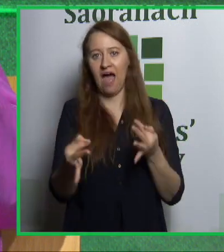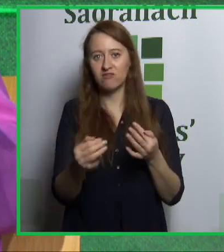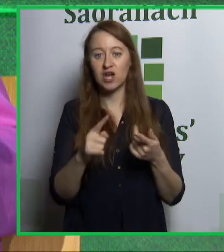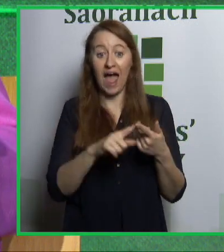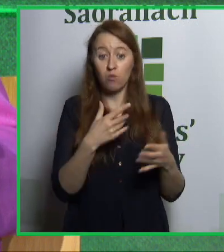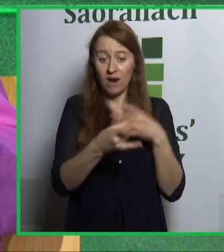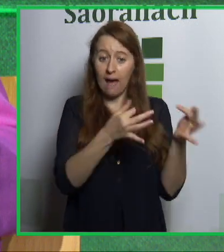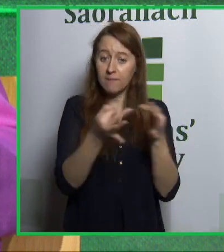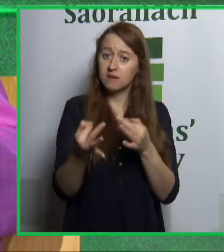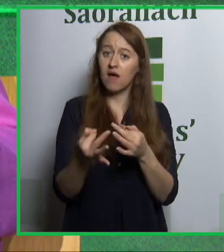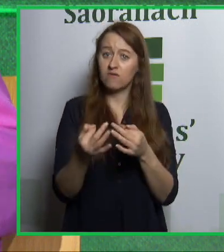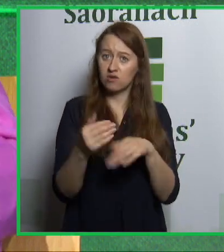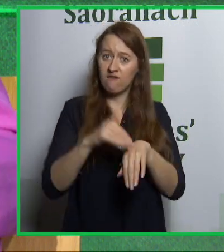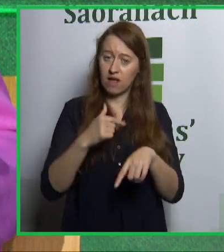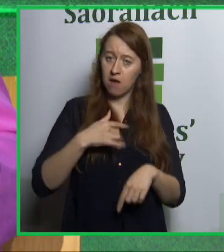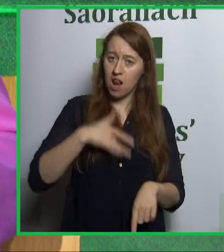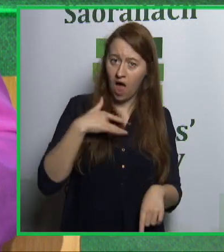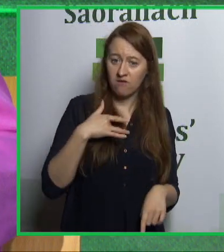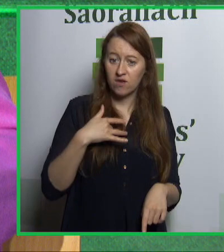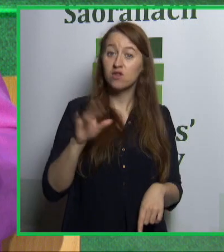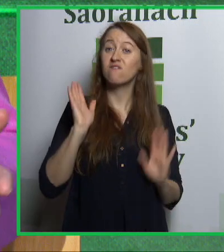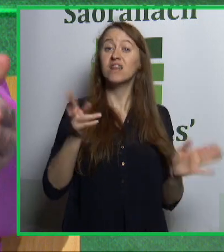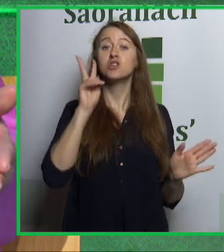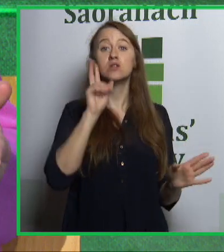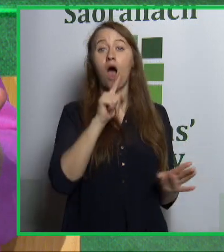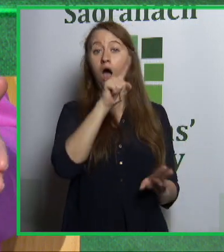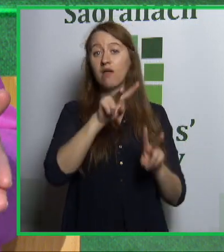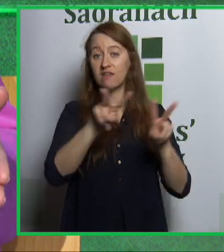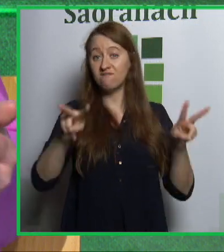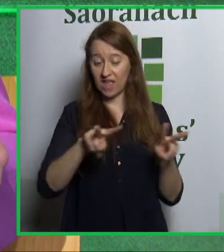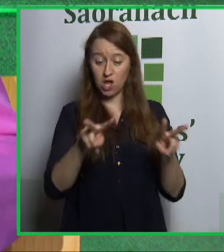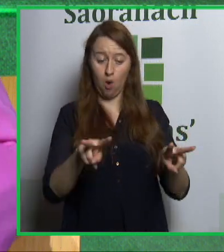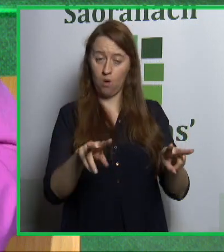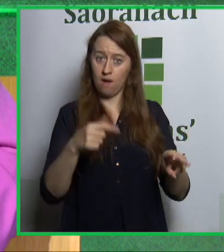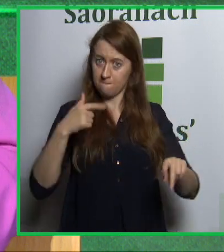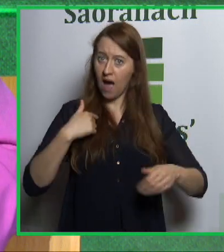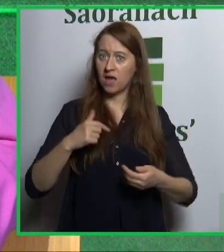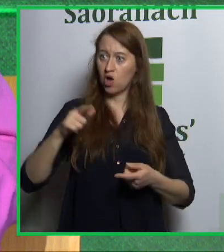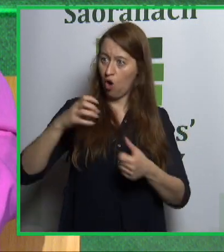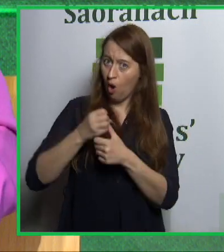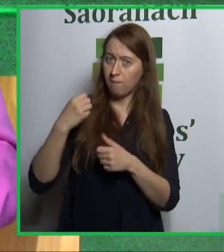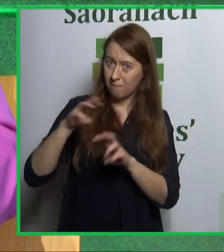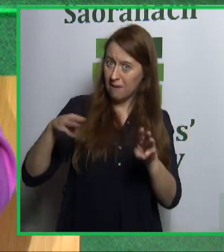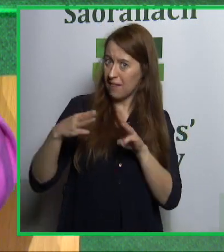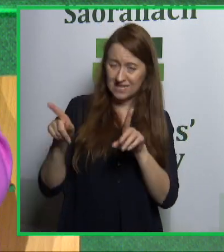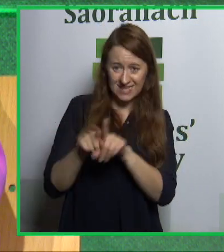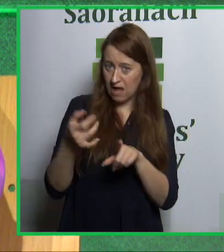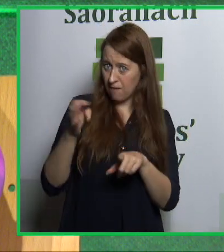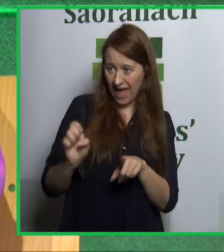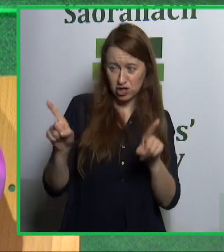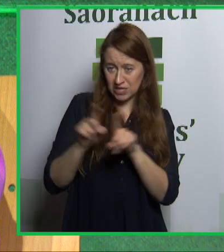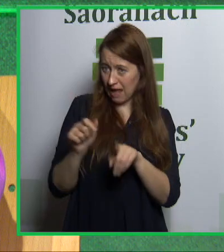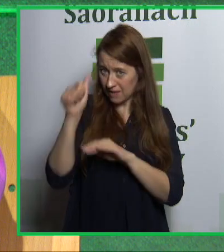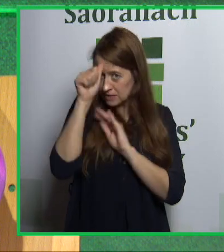do the majority of my peer that you have seen in that video. These are the impact of the structure designs